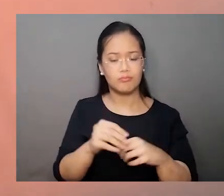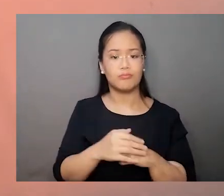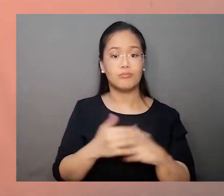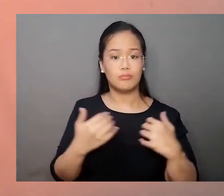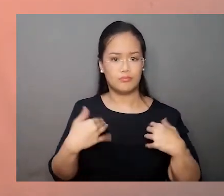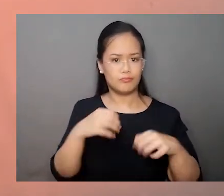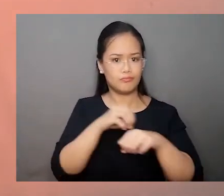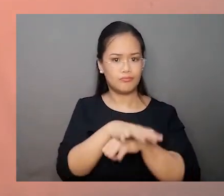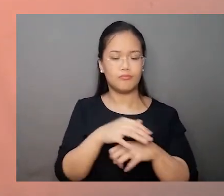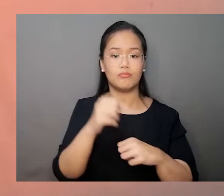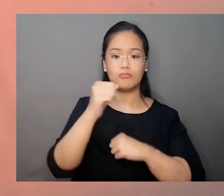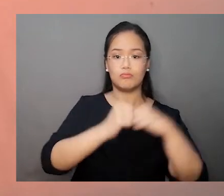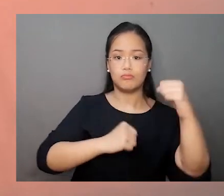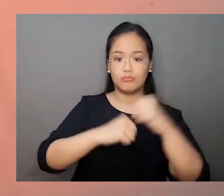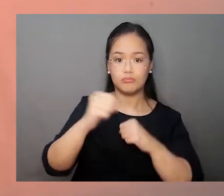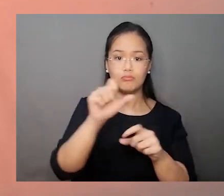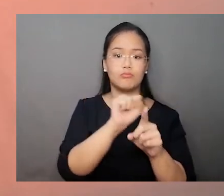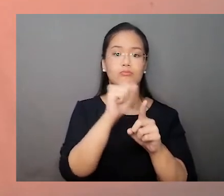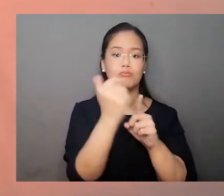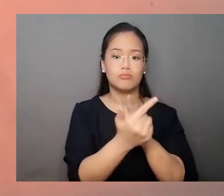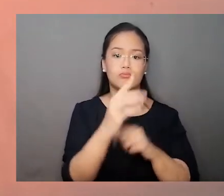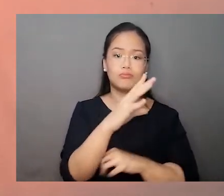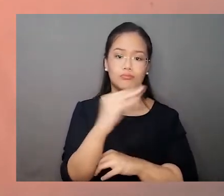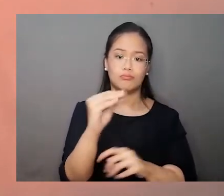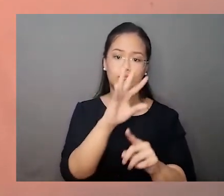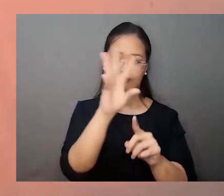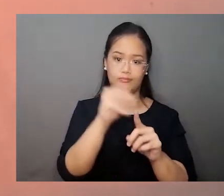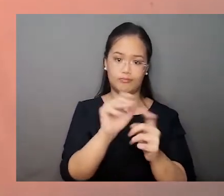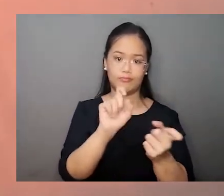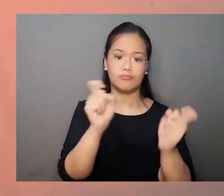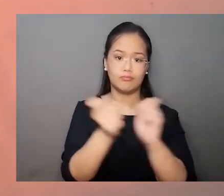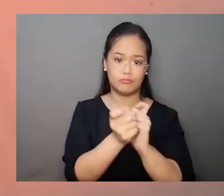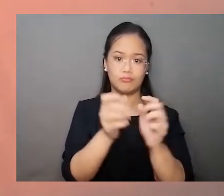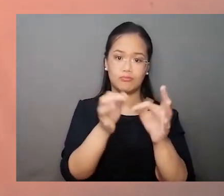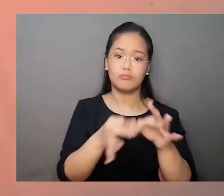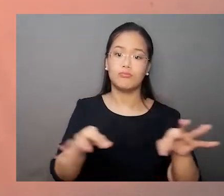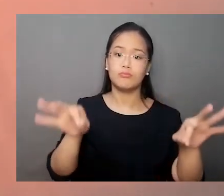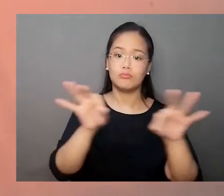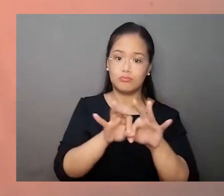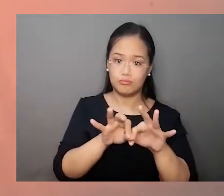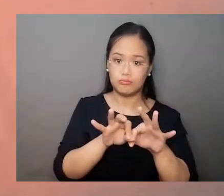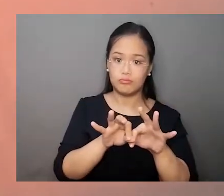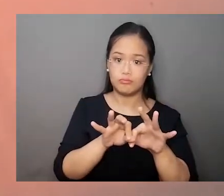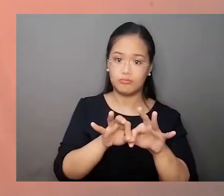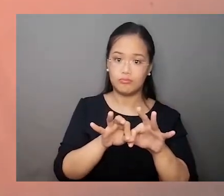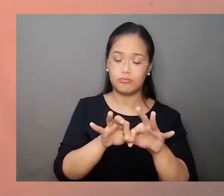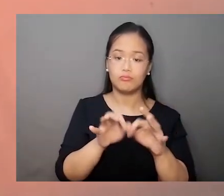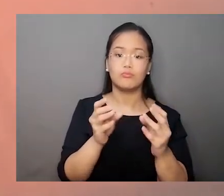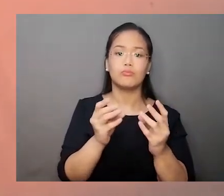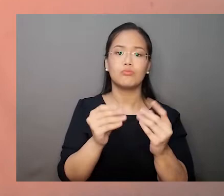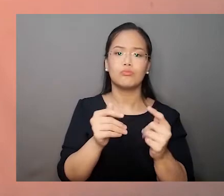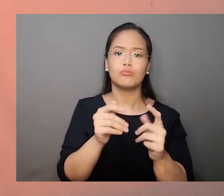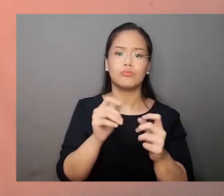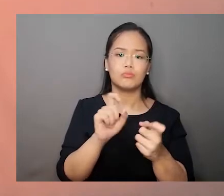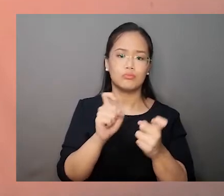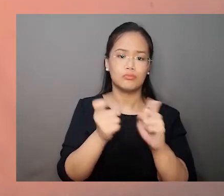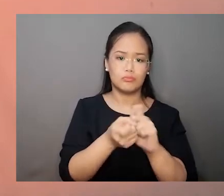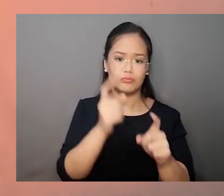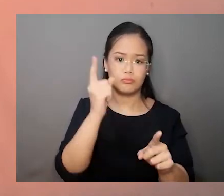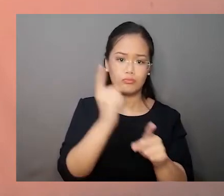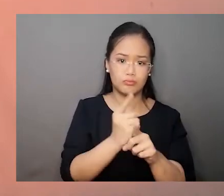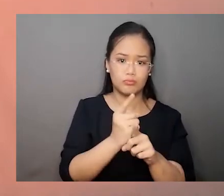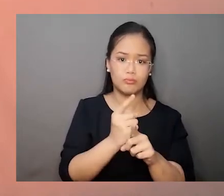structural, social, and cultural changes necessary to correct past and current forms and effects